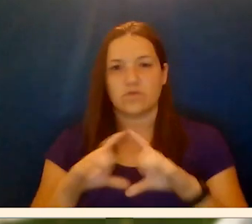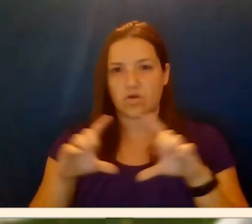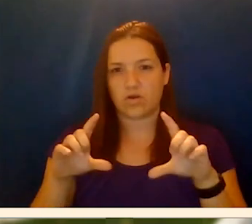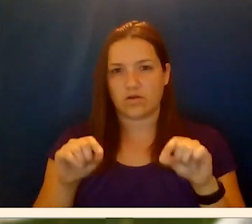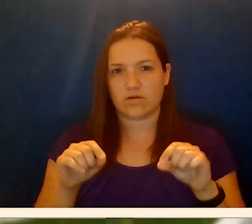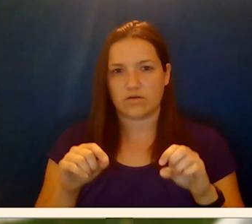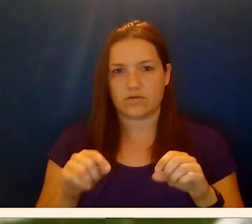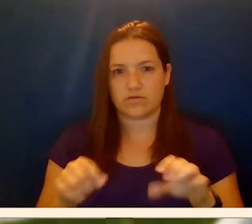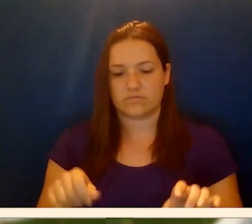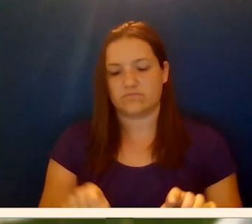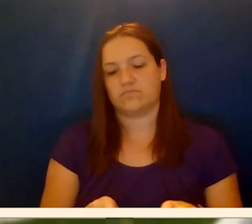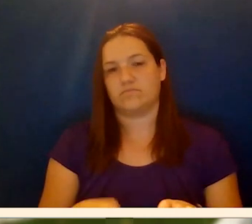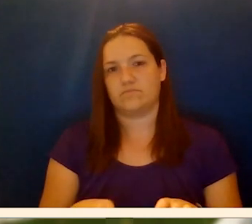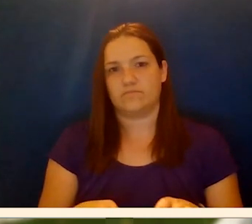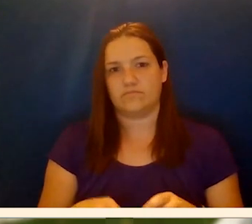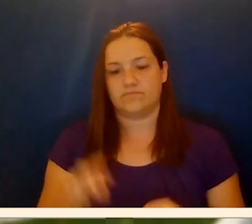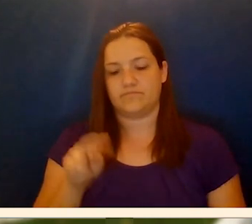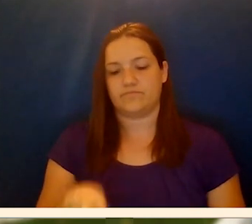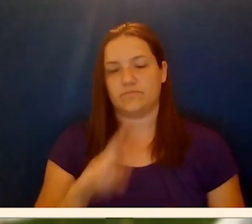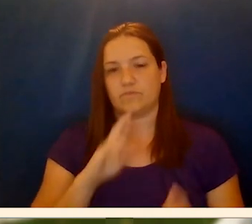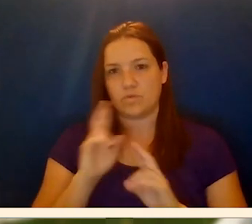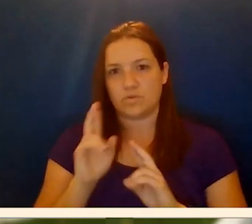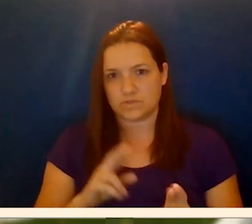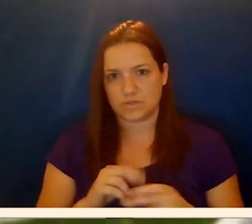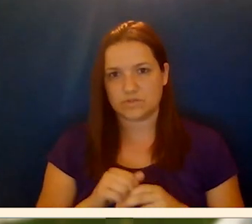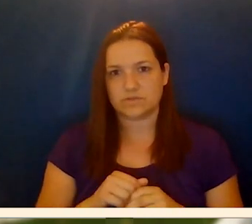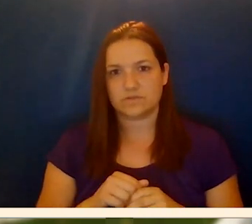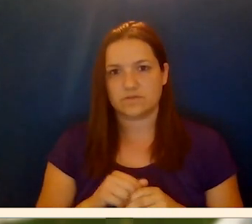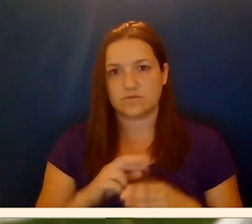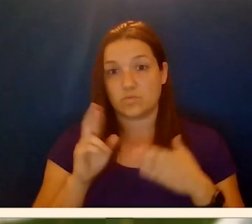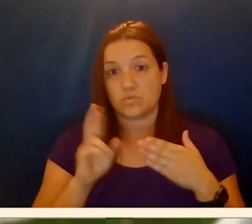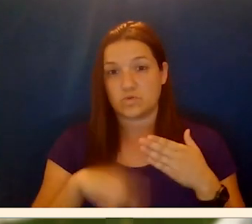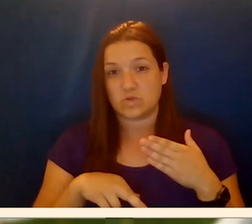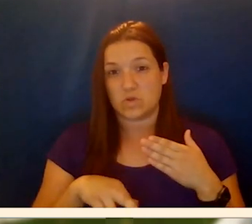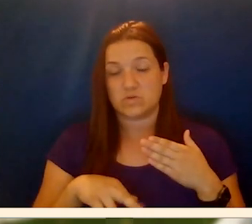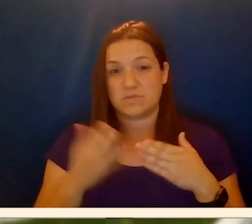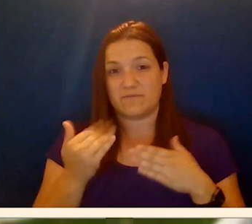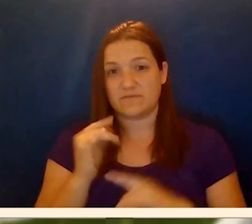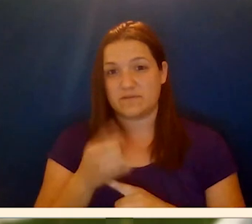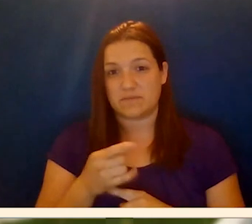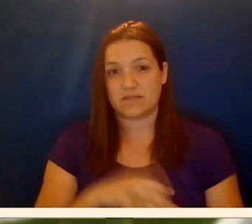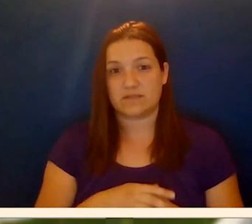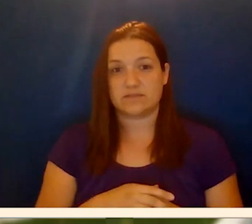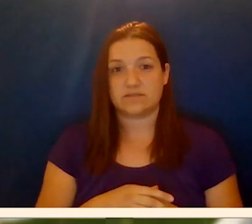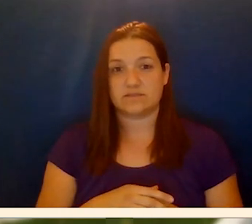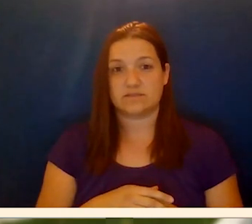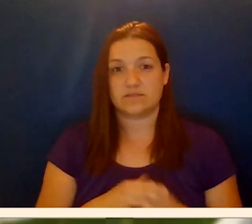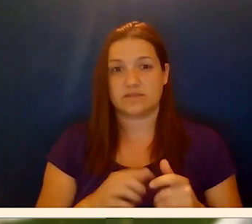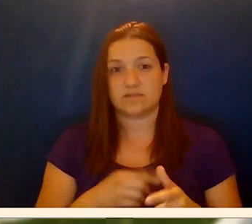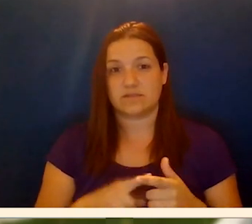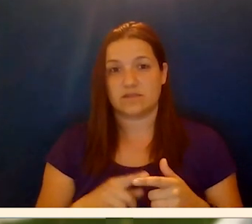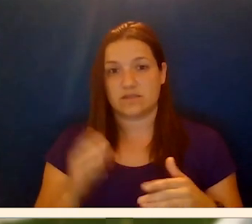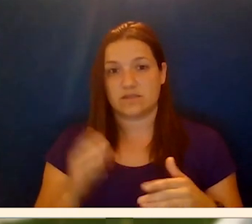the results to appear in about 15 minutes. Then they will sign in to the Cahuilla Health portal, the